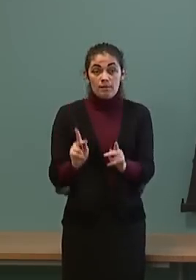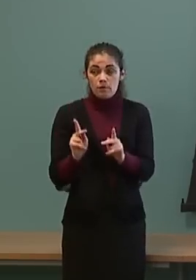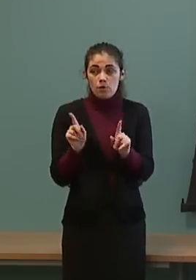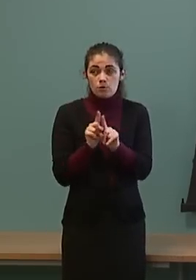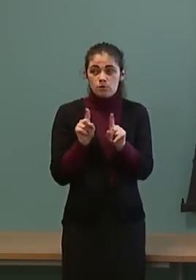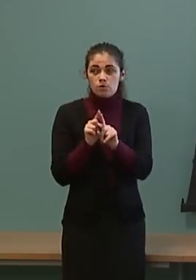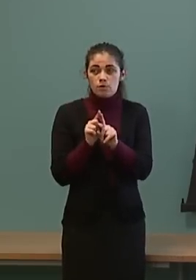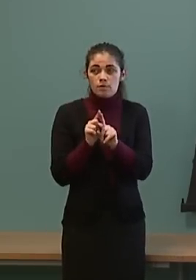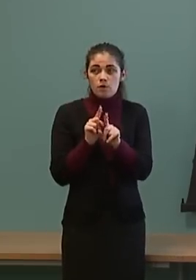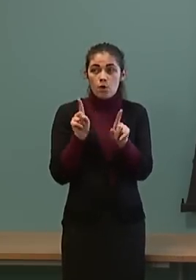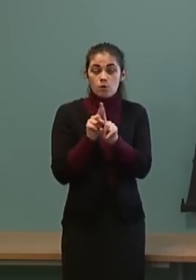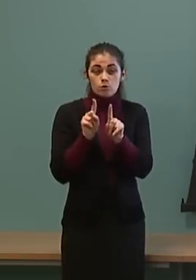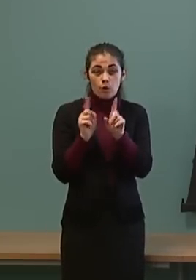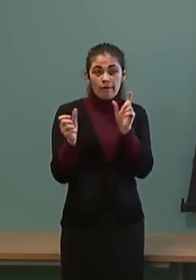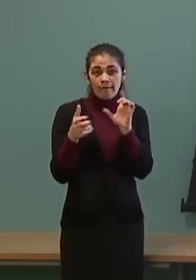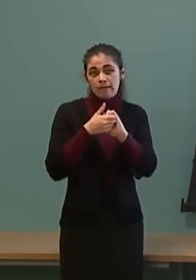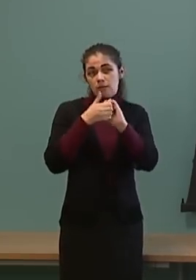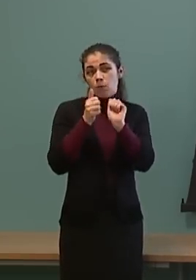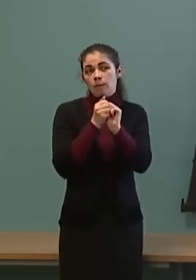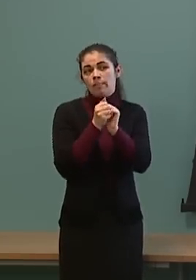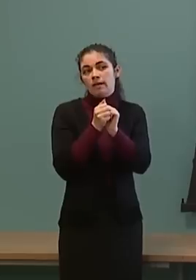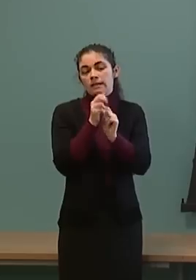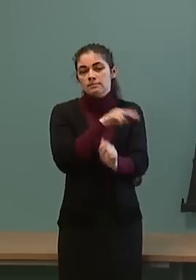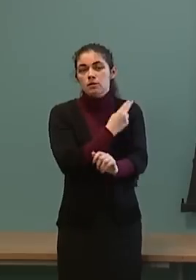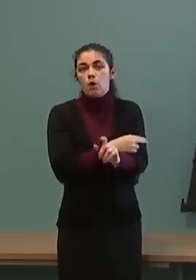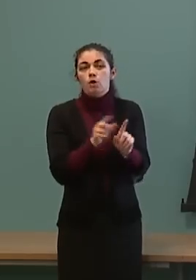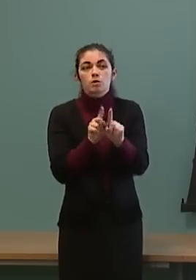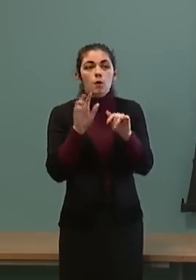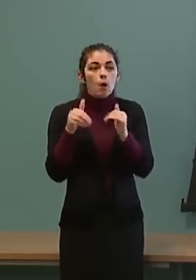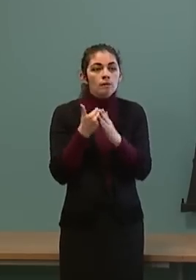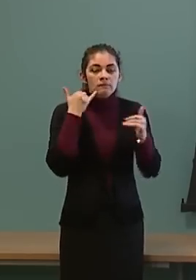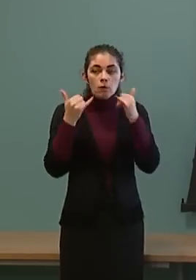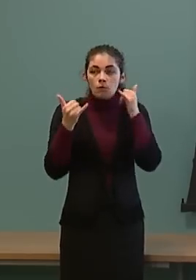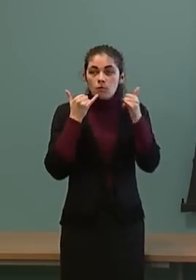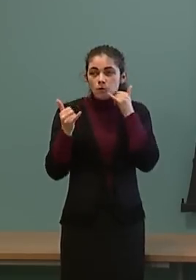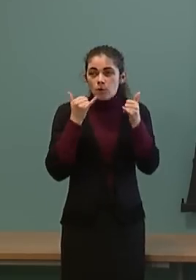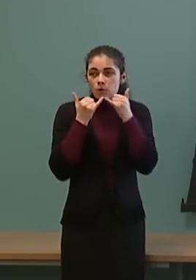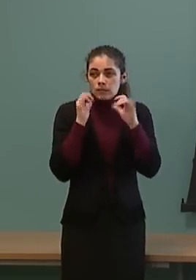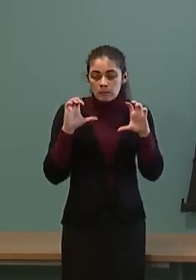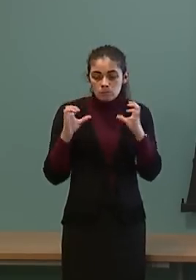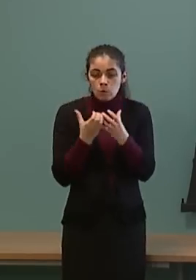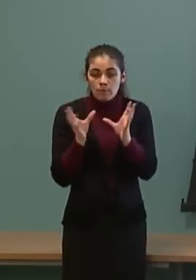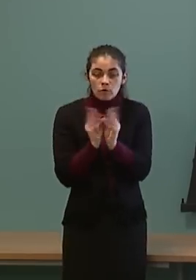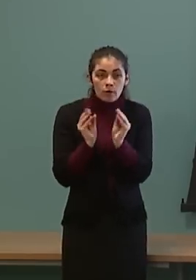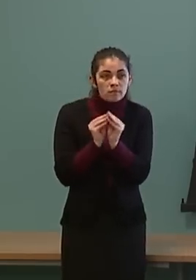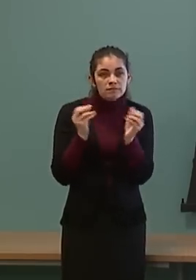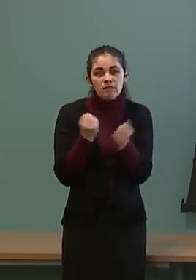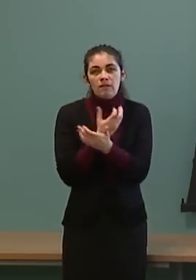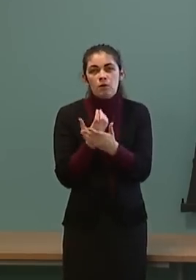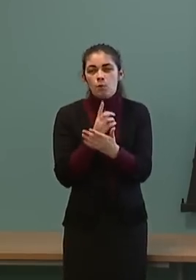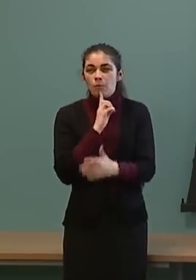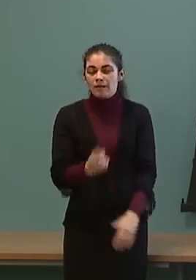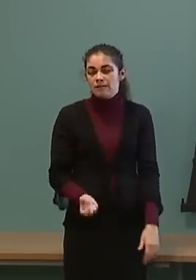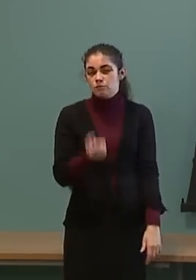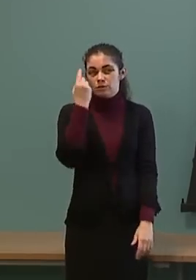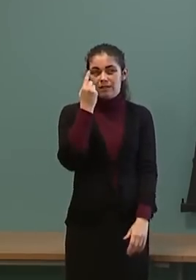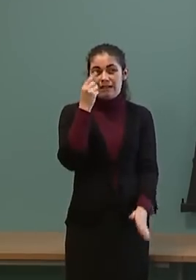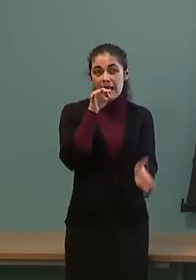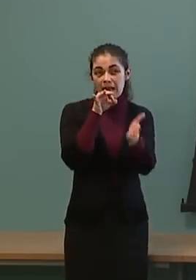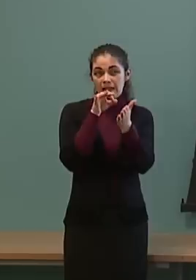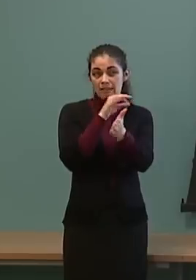Affairs Regional Hospital Association, we're all working together, we're all on the phone on a regular basis, multiple times a day. We'd like you to understand the